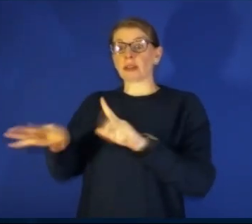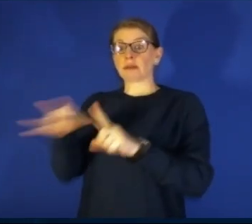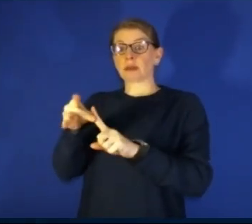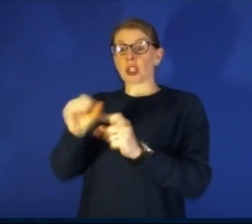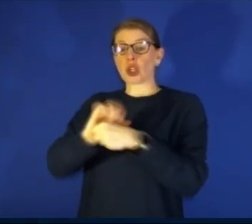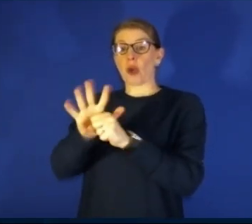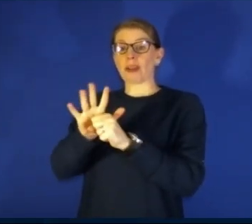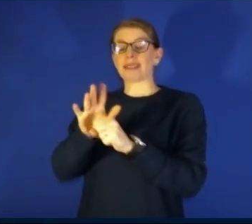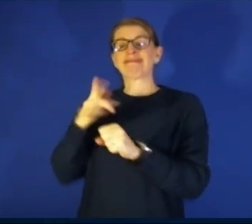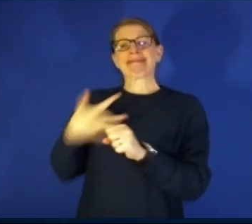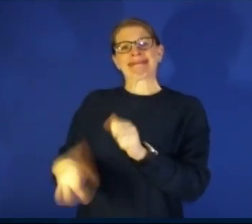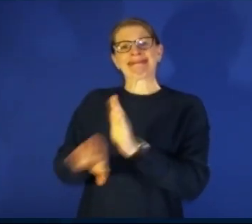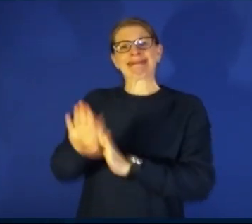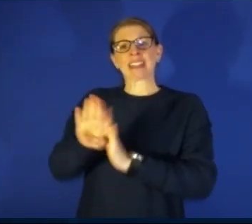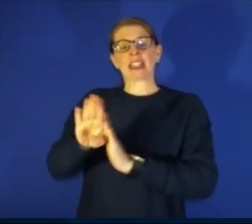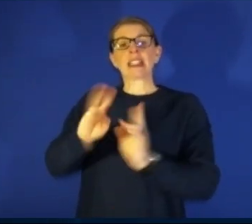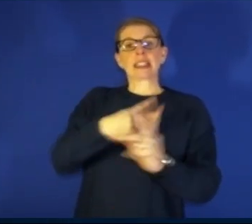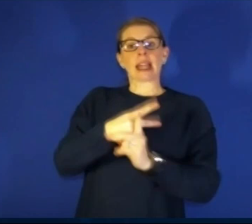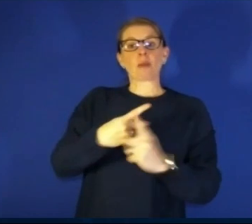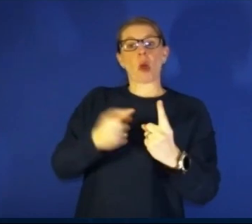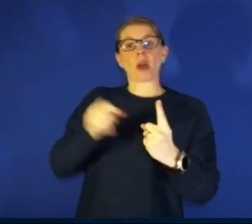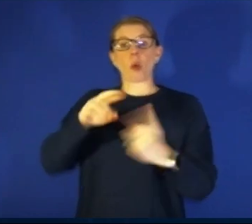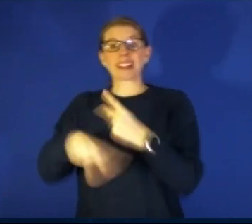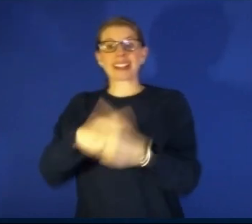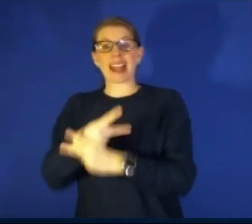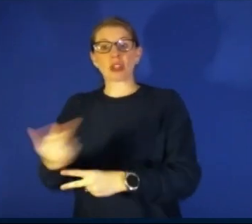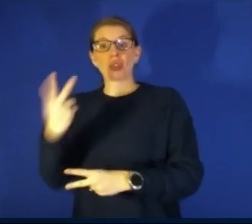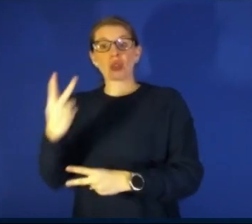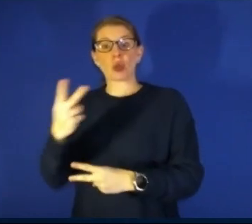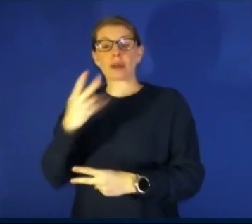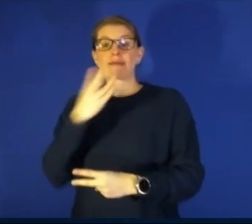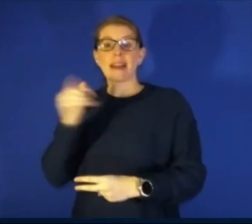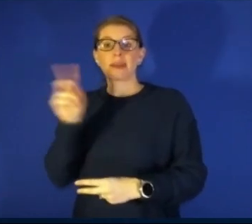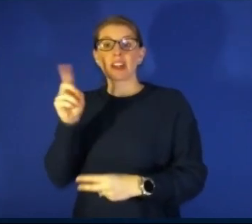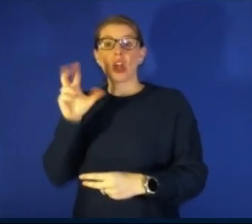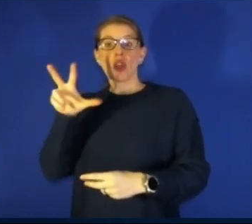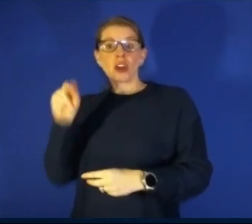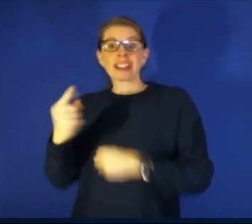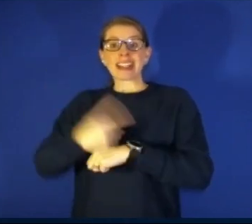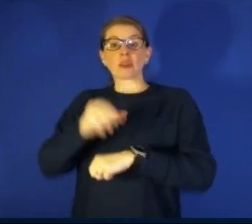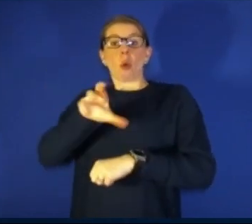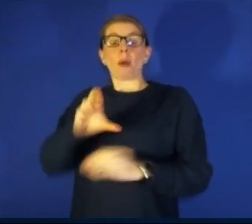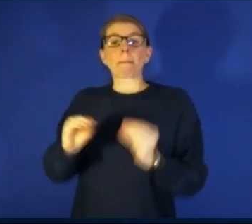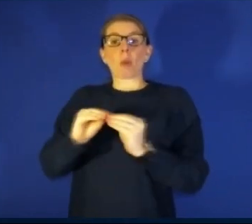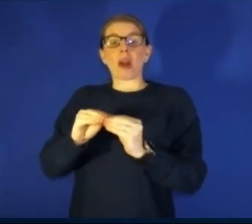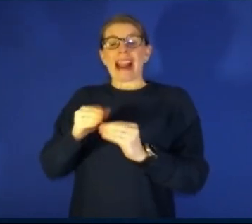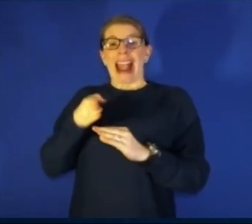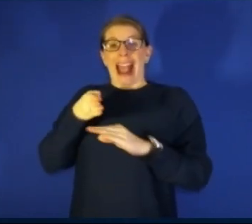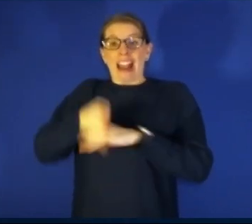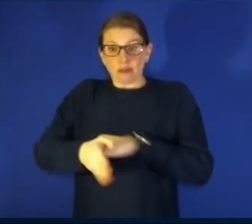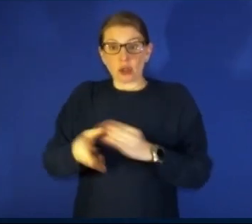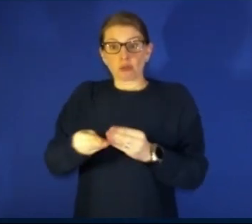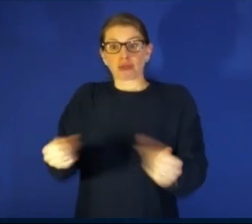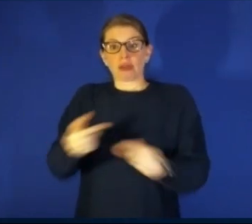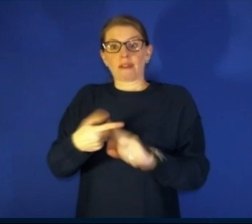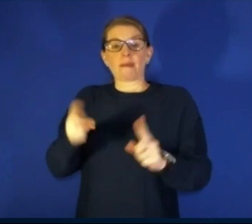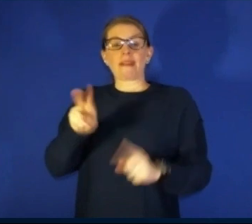develop type 1 or type 2 diabetes 30 days or more after overcoming the virus. In fact, in one group, it was